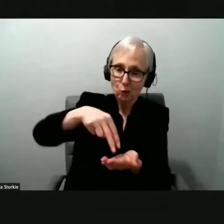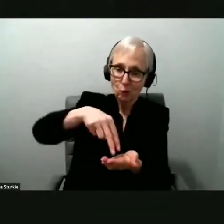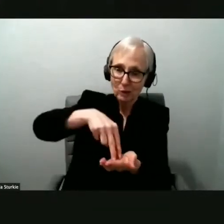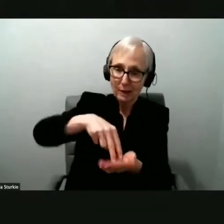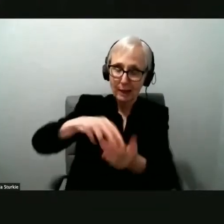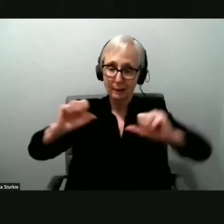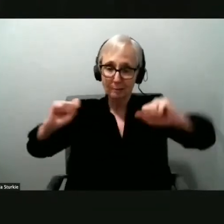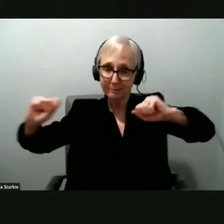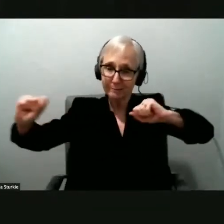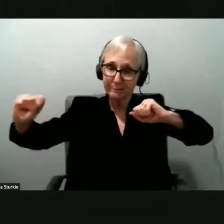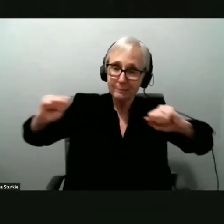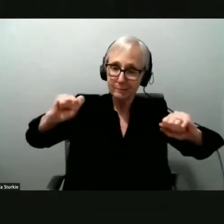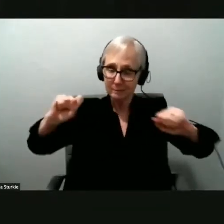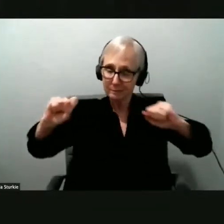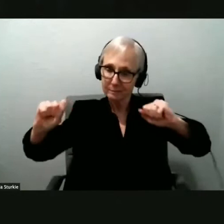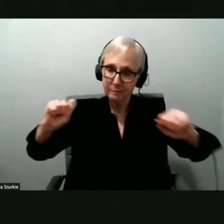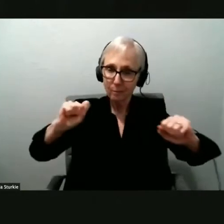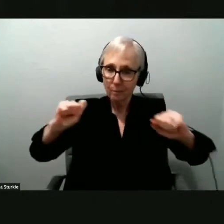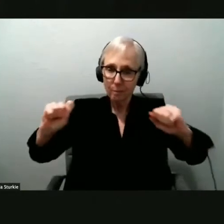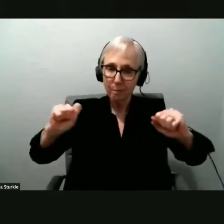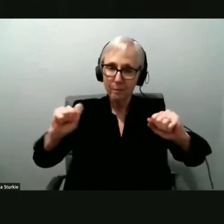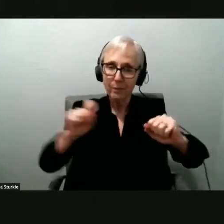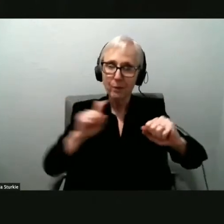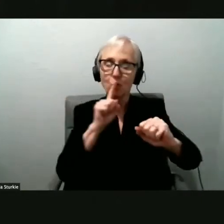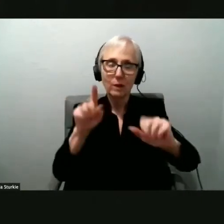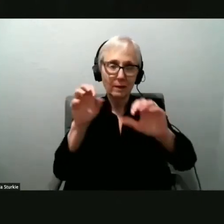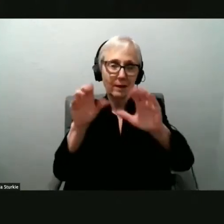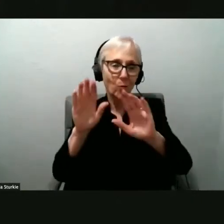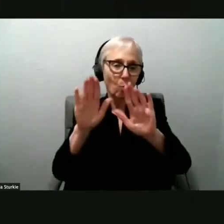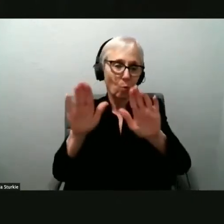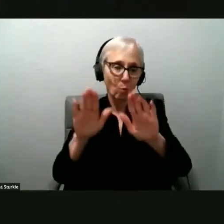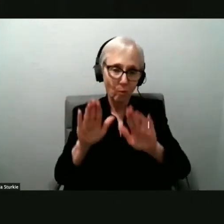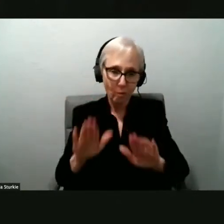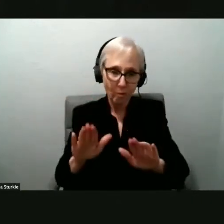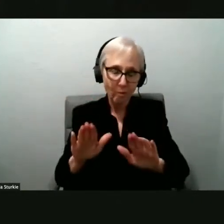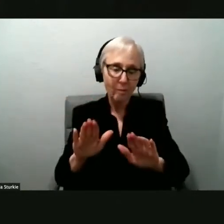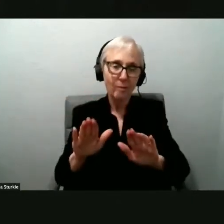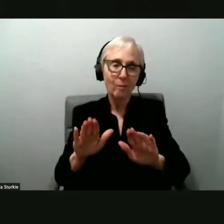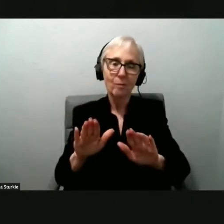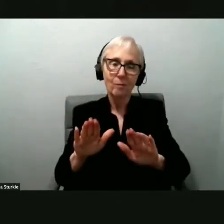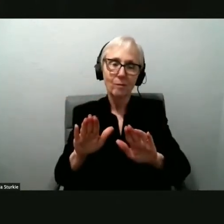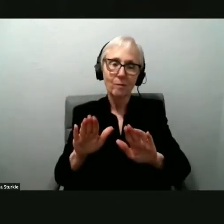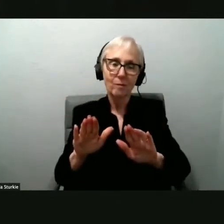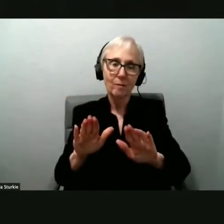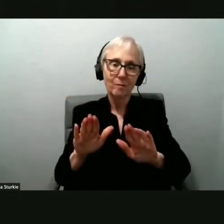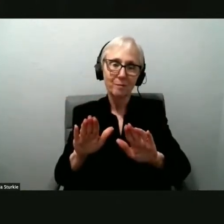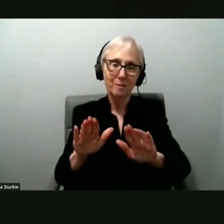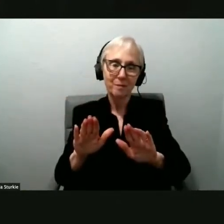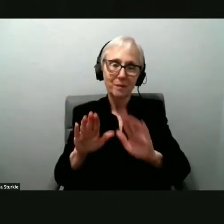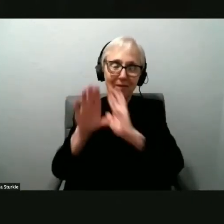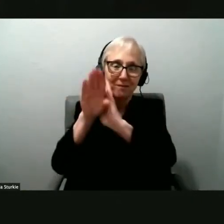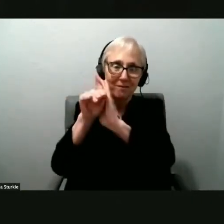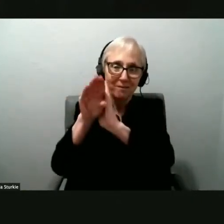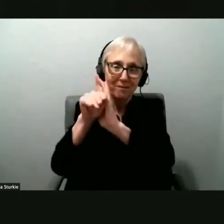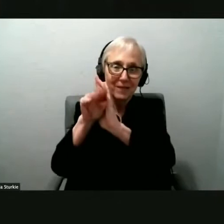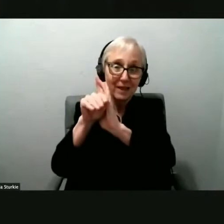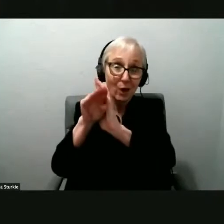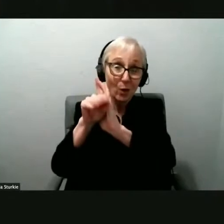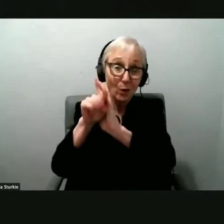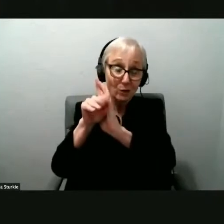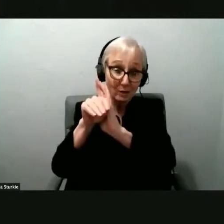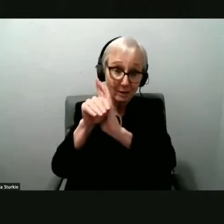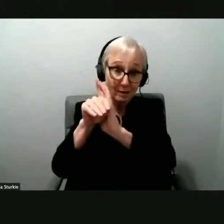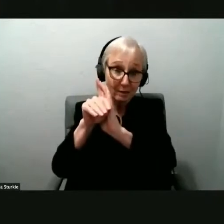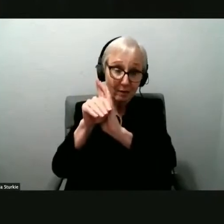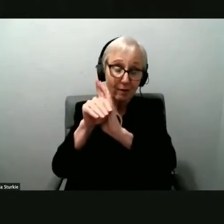stretch. But we have some really terrific, absolutely wonderful videos for you